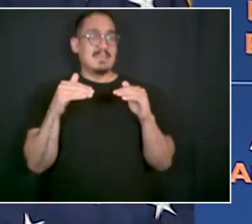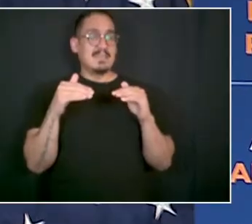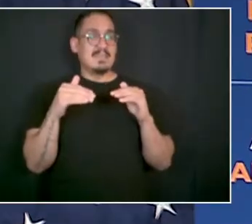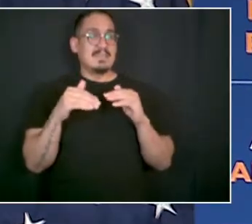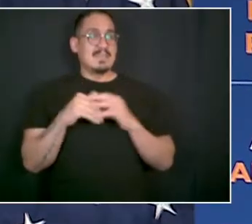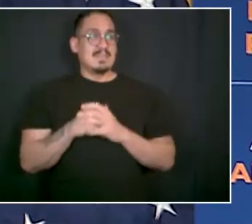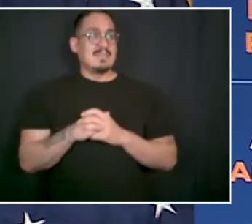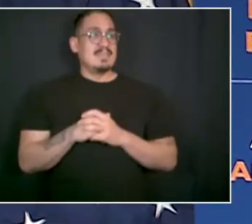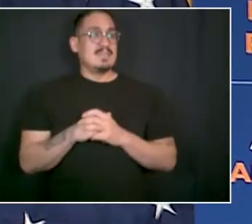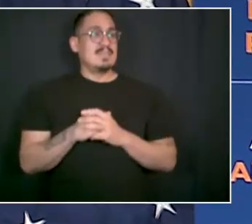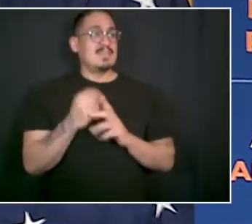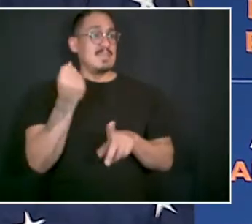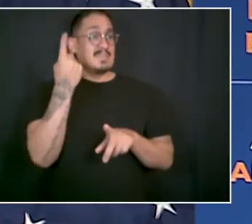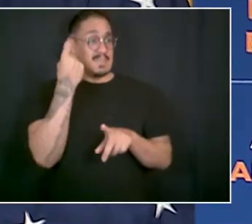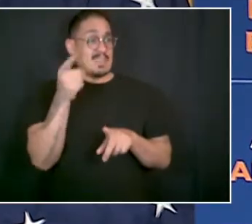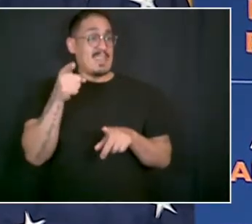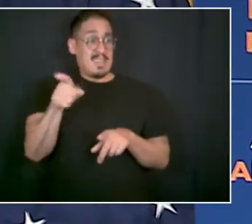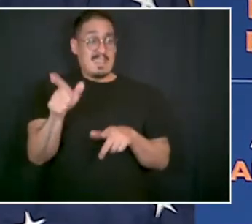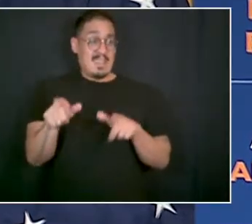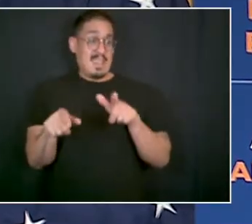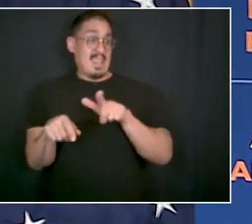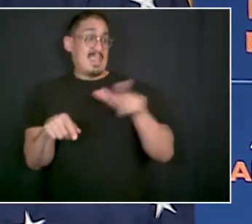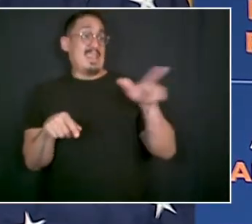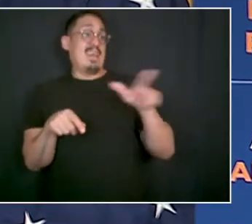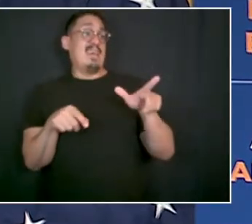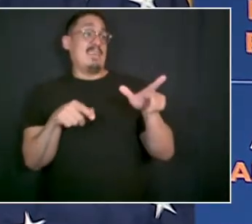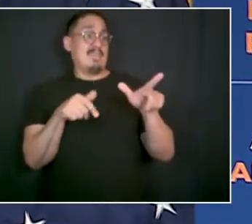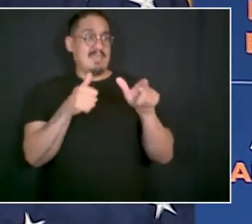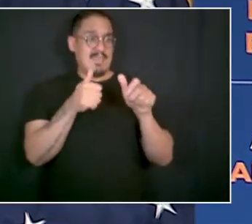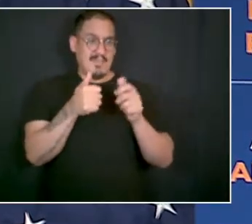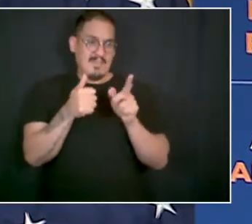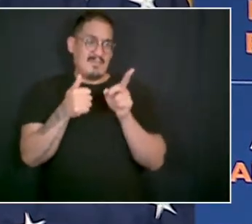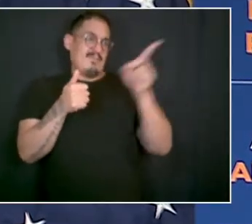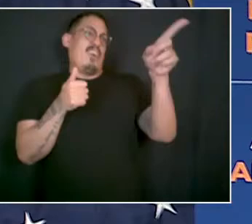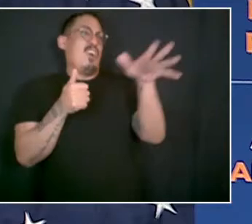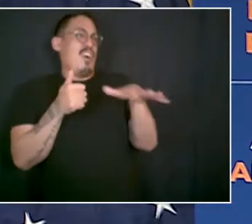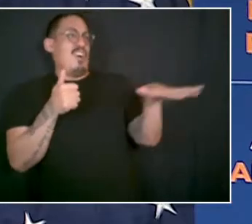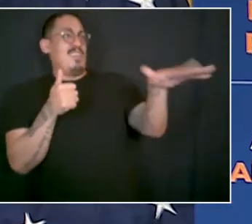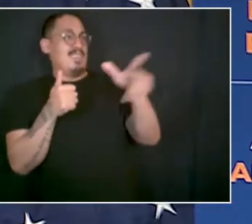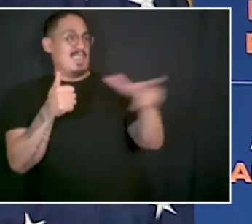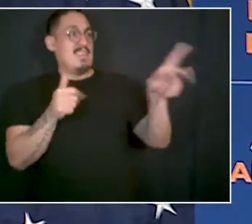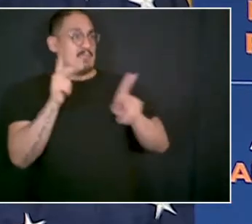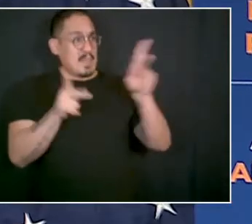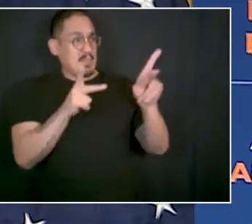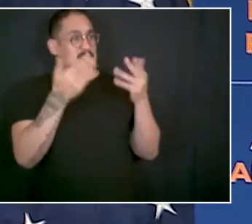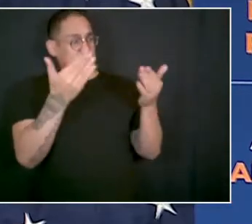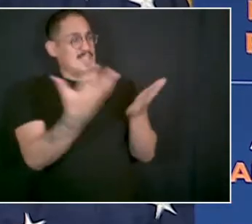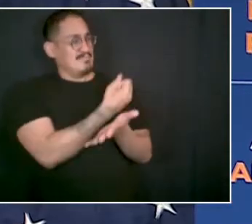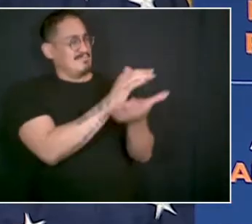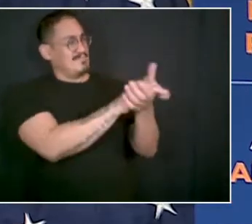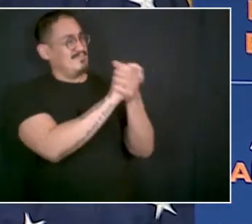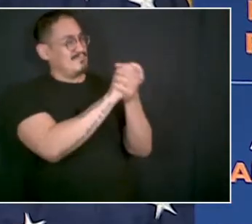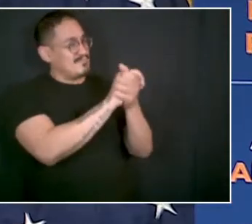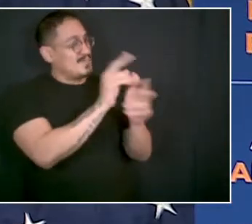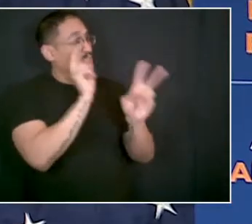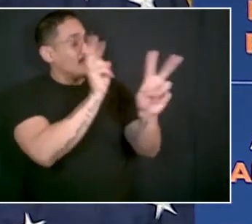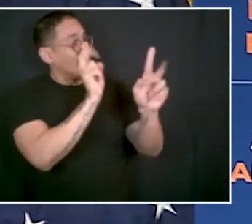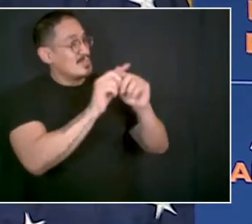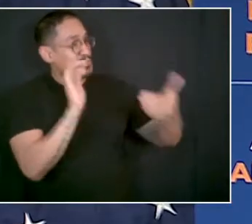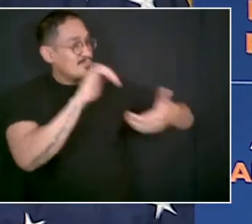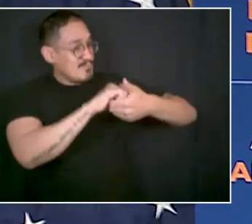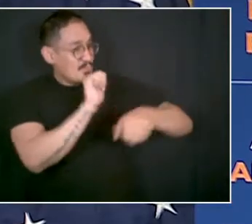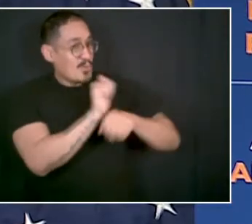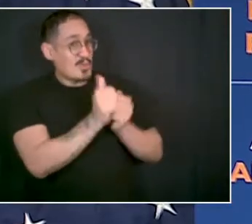left-leaning city councilman, far left, called him to congratulate him and say, we look forward to working with you. We're fortunate to have